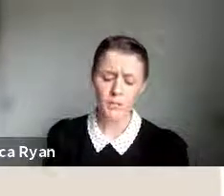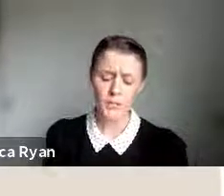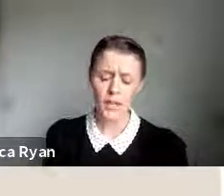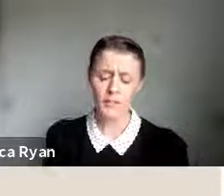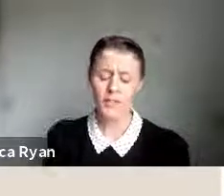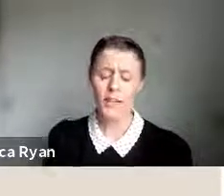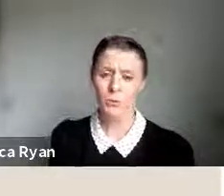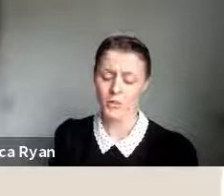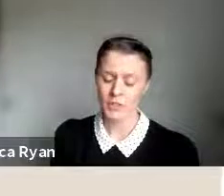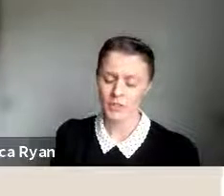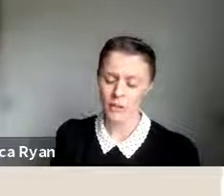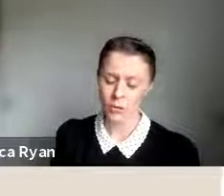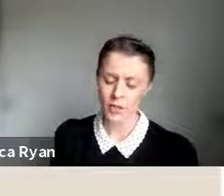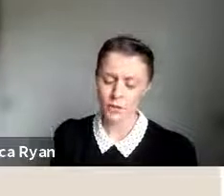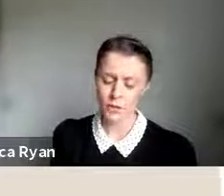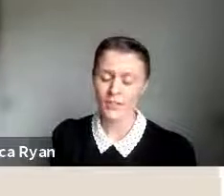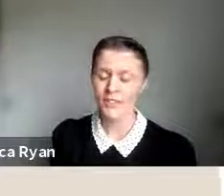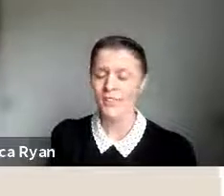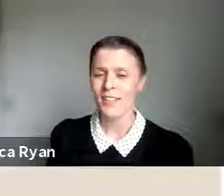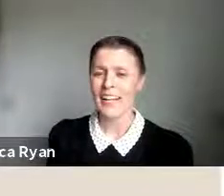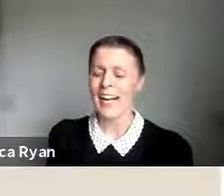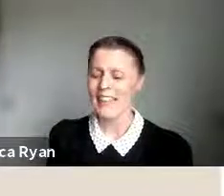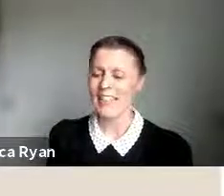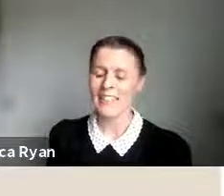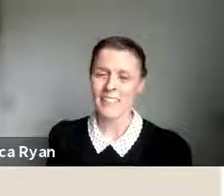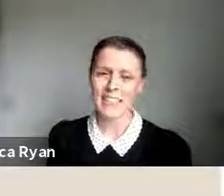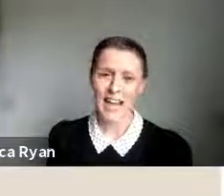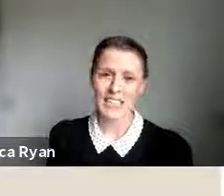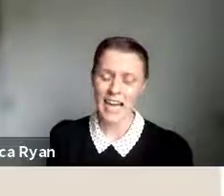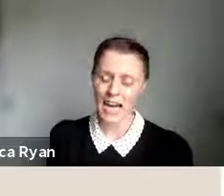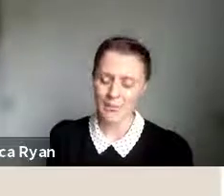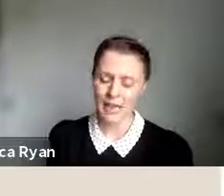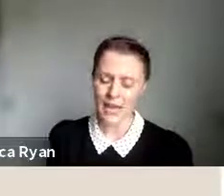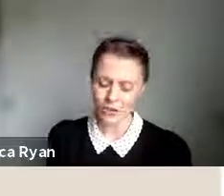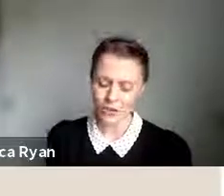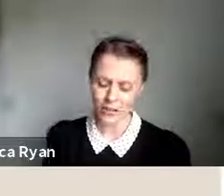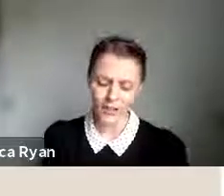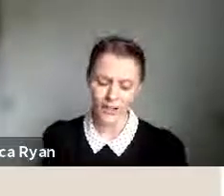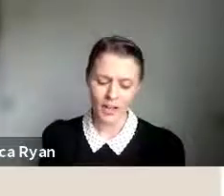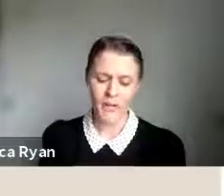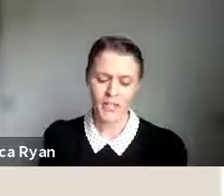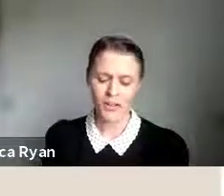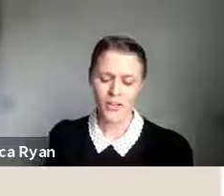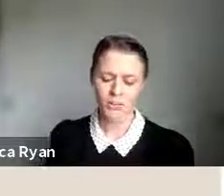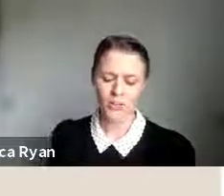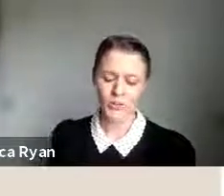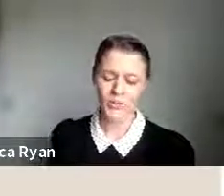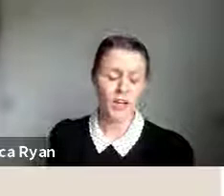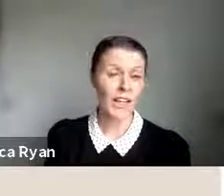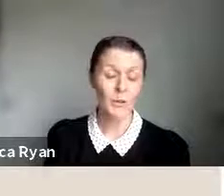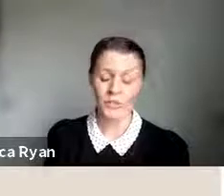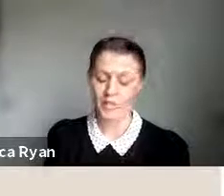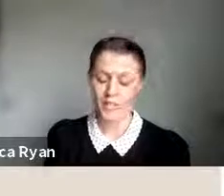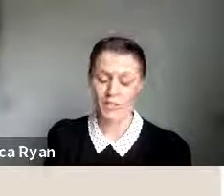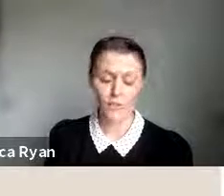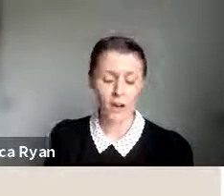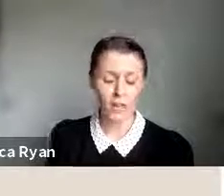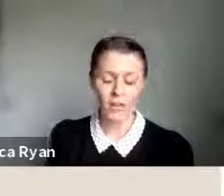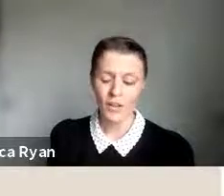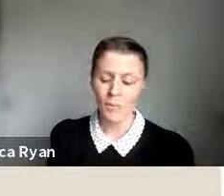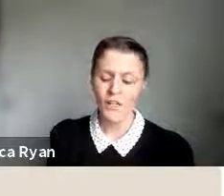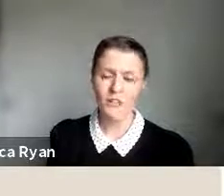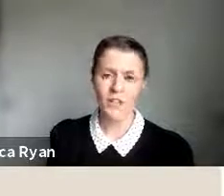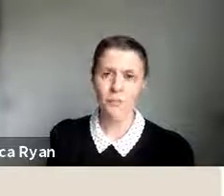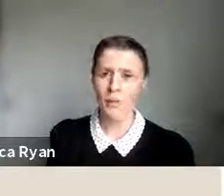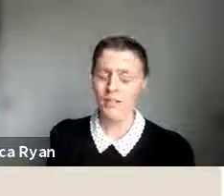was hospitalized on April 16, 2020. At this exact time last year, my dear husband was not allowed to see his